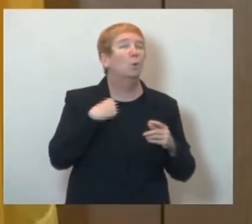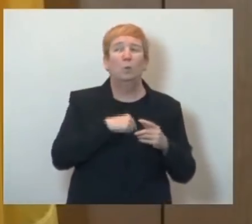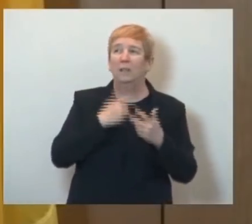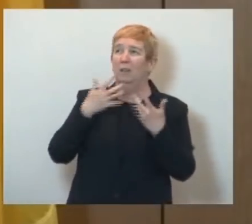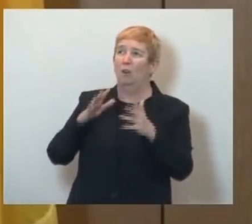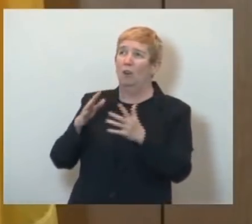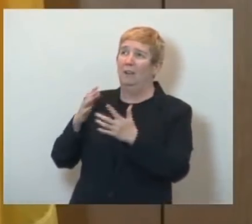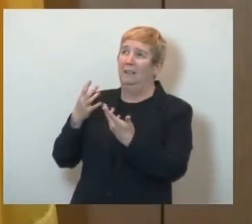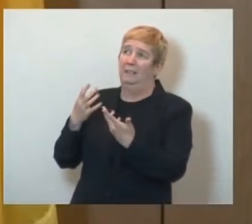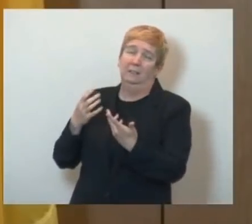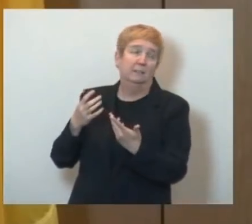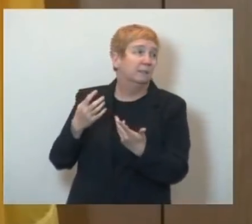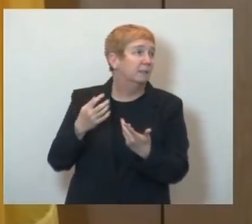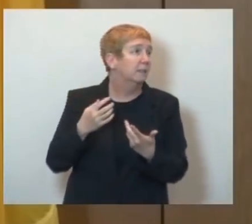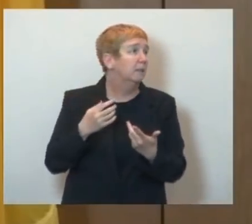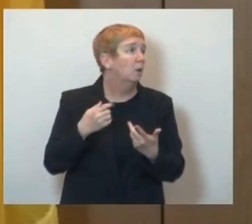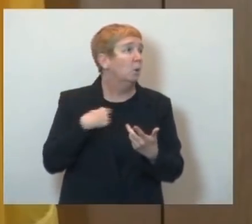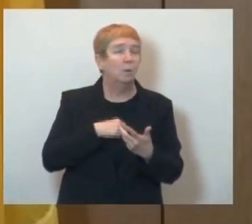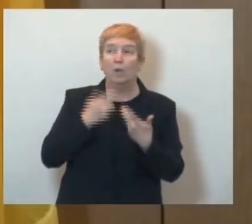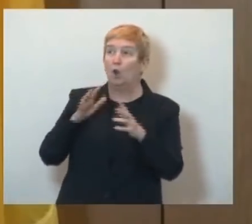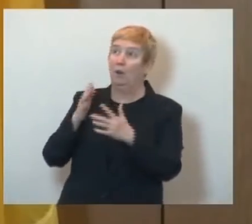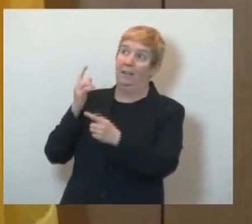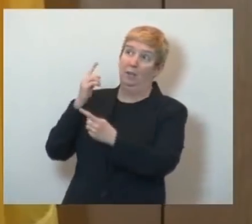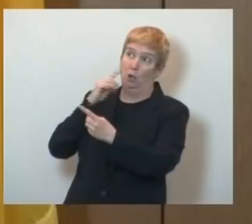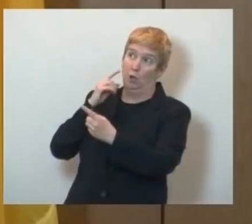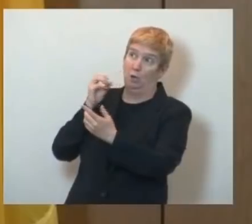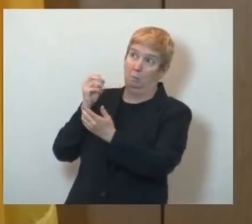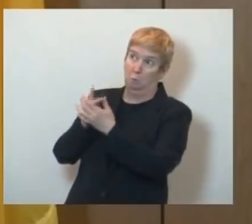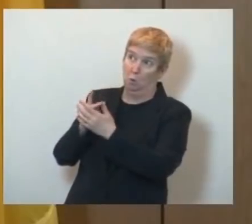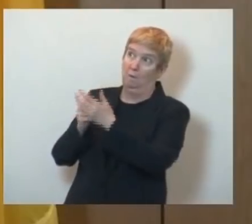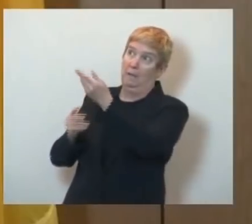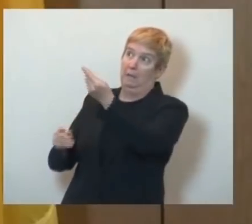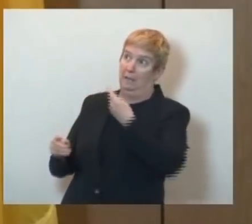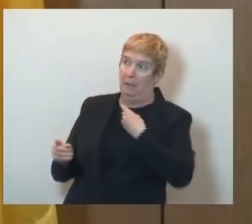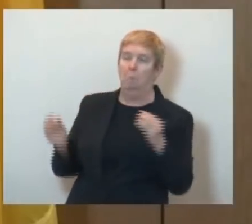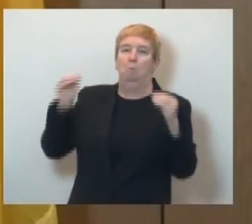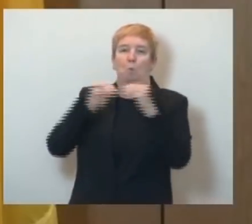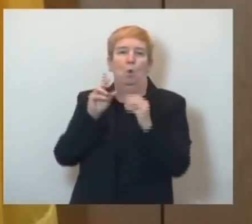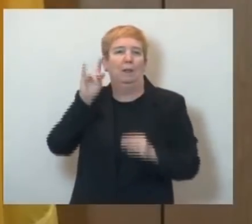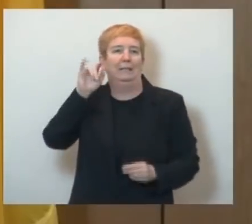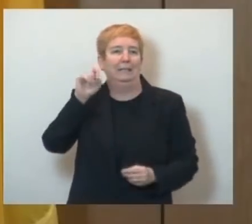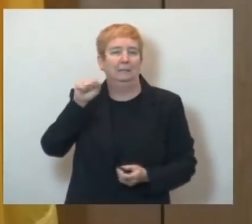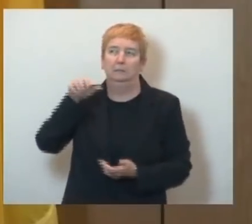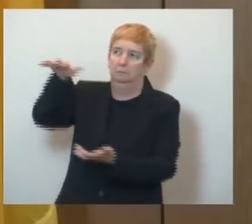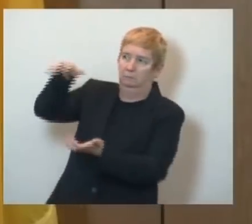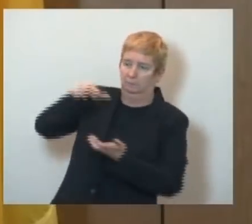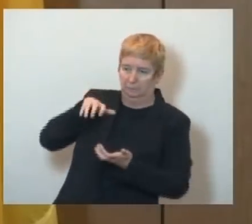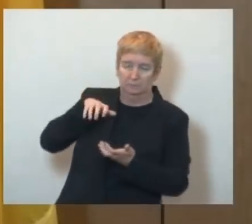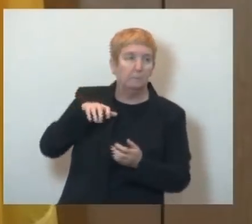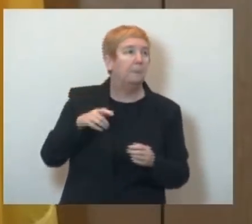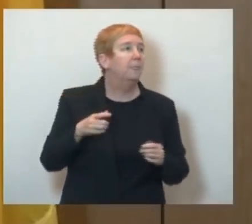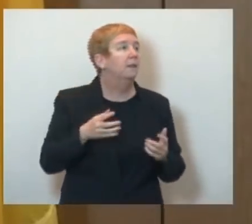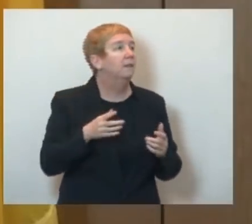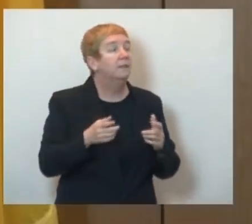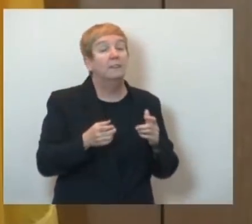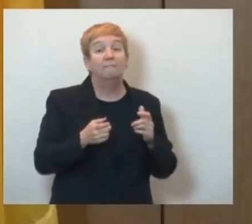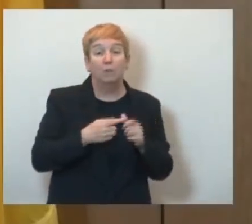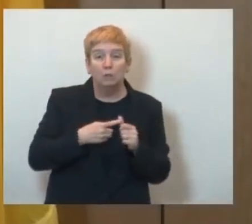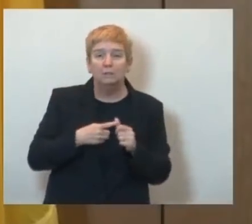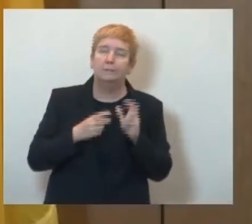antibody tests and kits coming to New Mexico. The first validation of some of those,